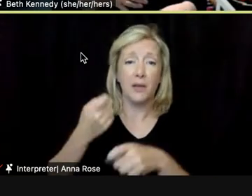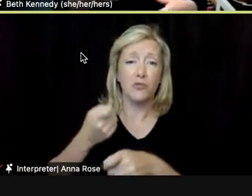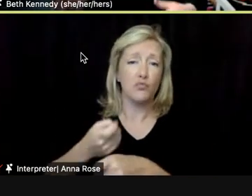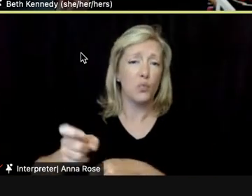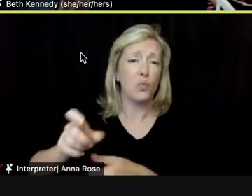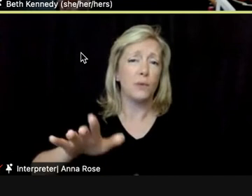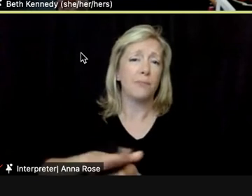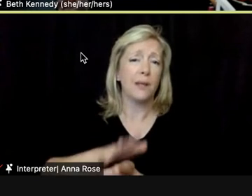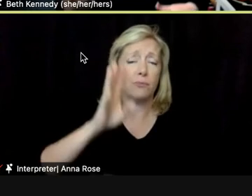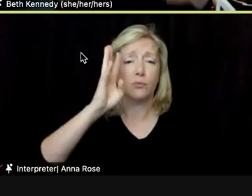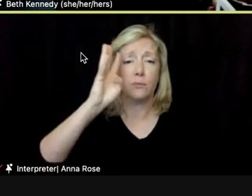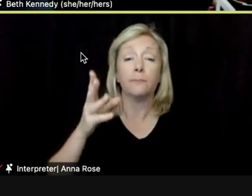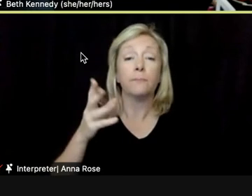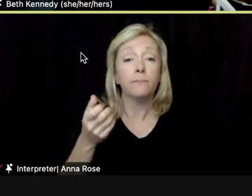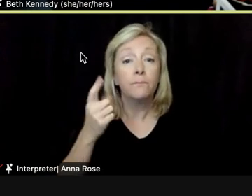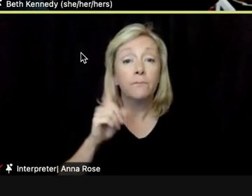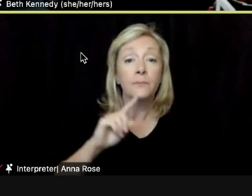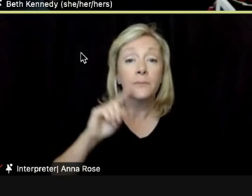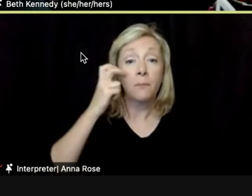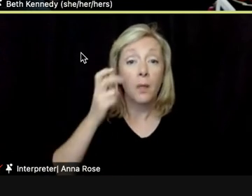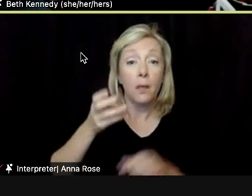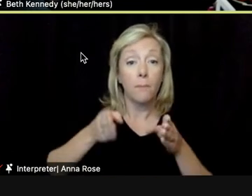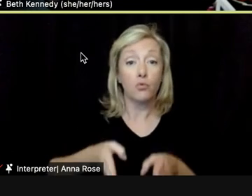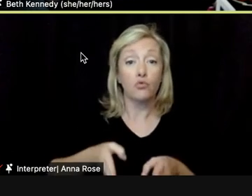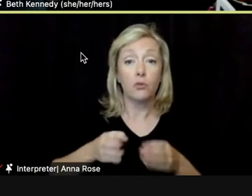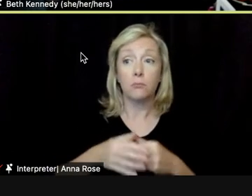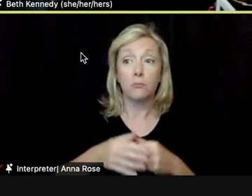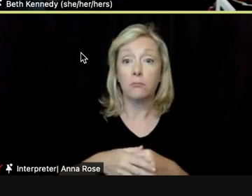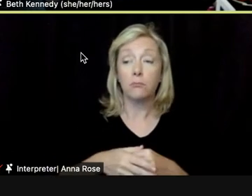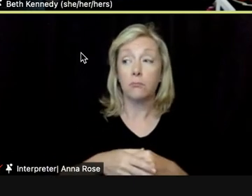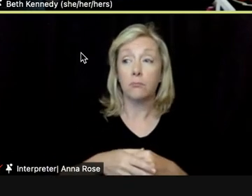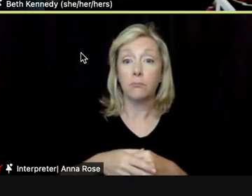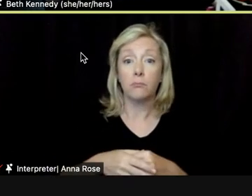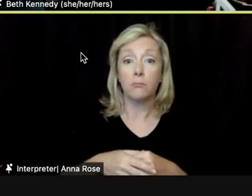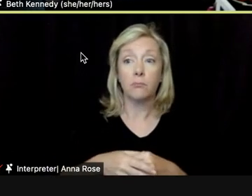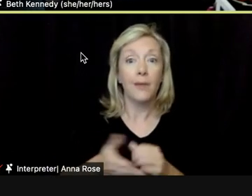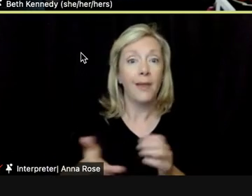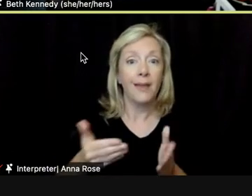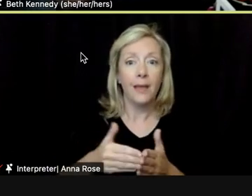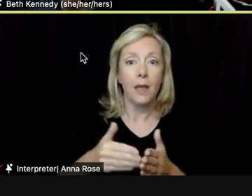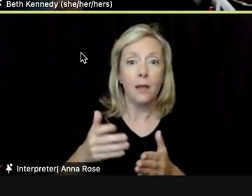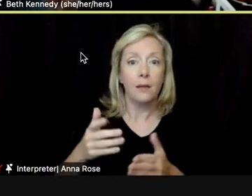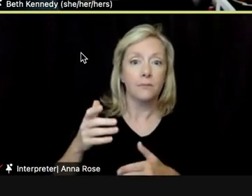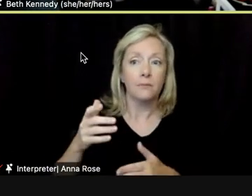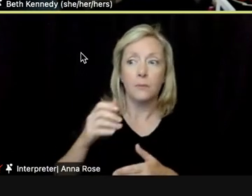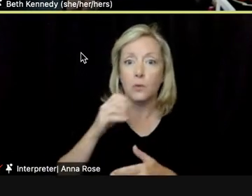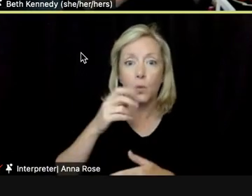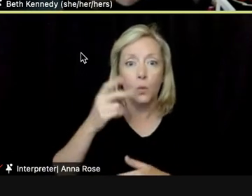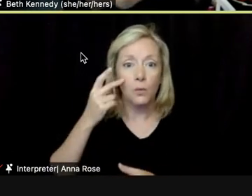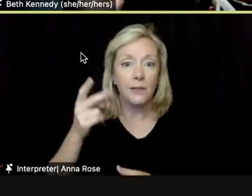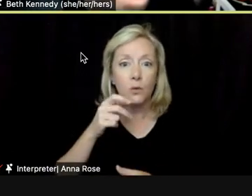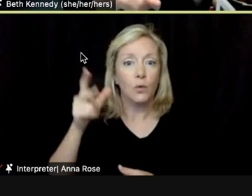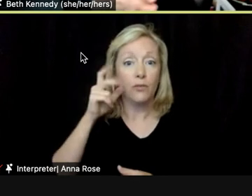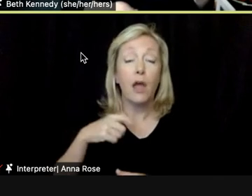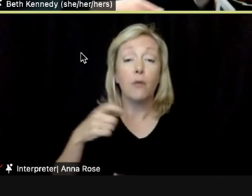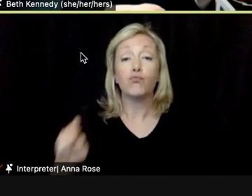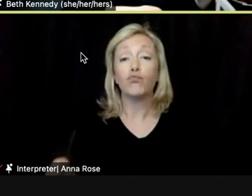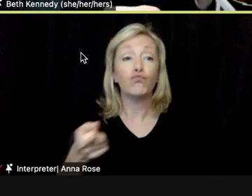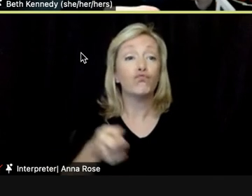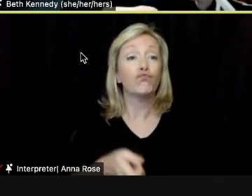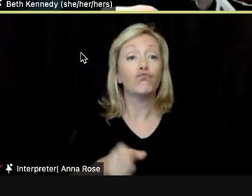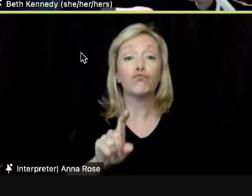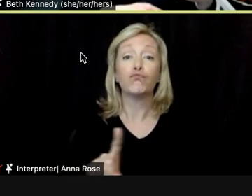paper. Person who's deafblind, they don't have the incidental information. They're clipping along with